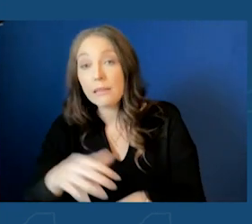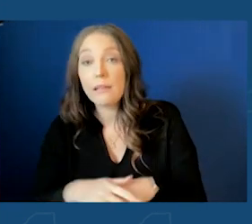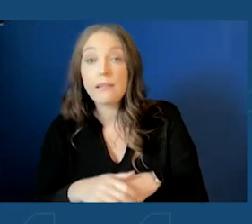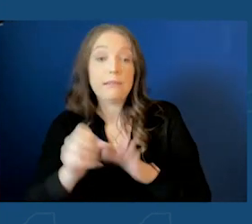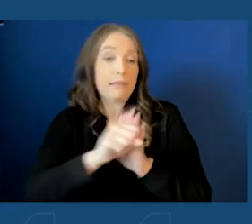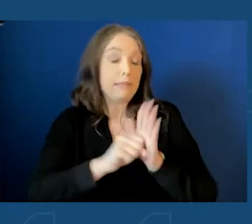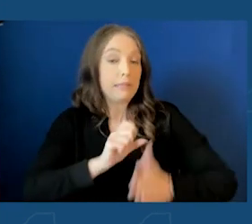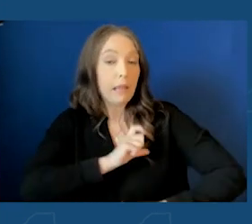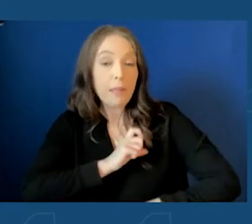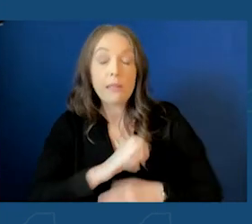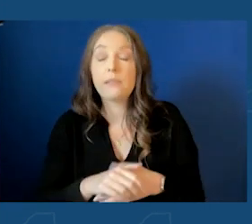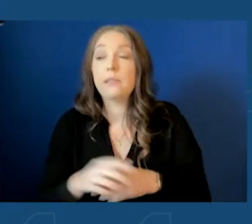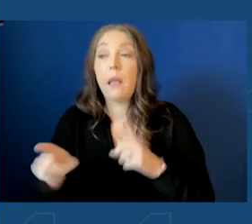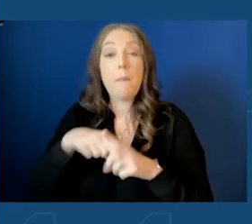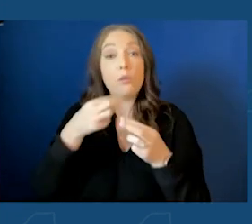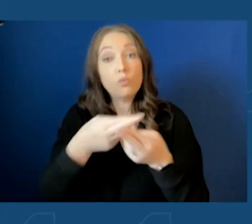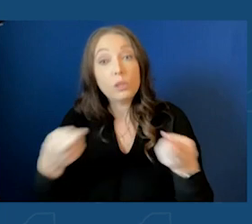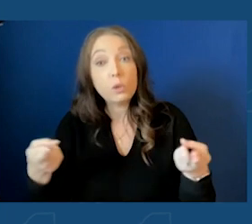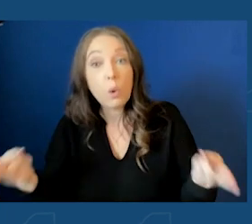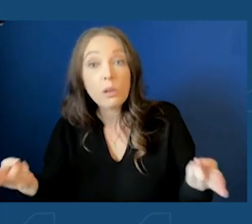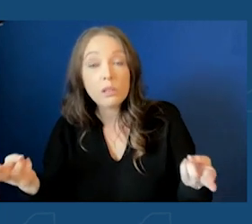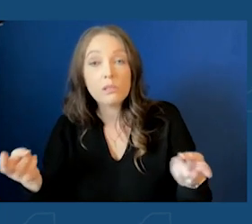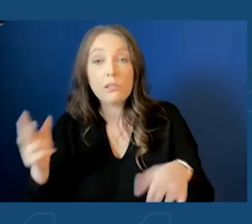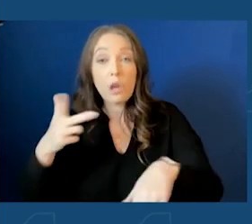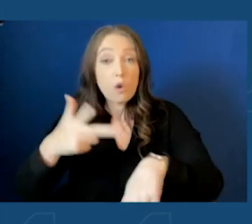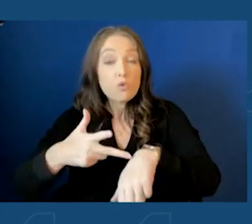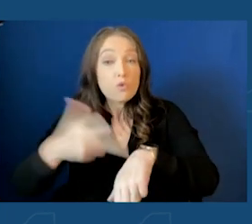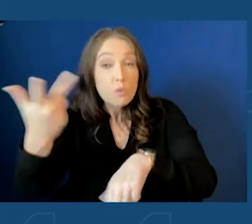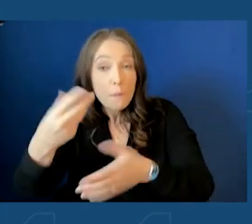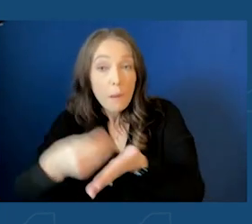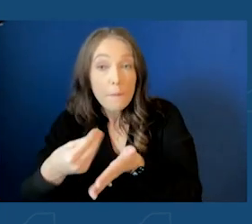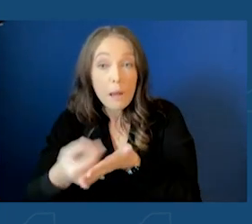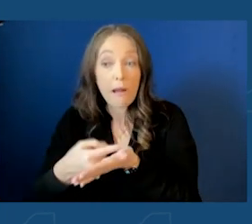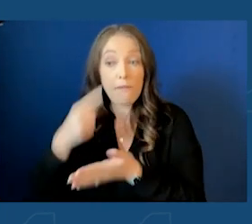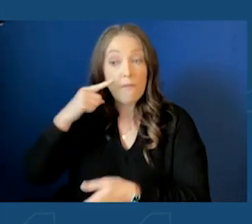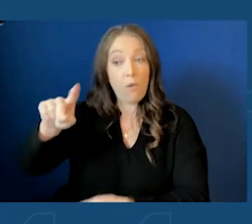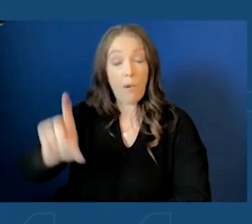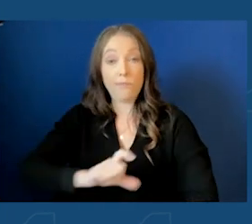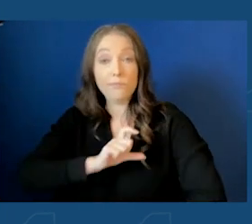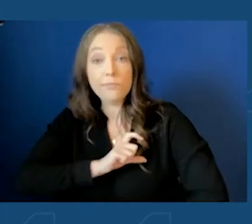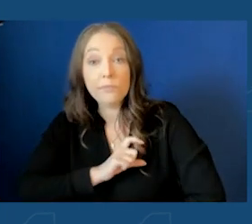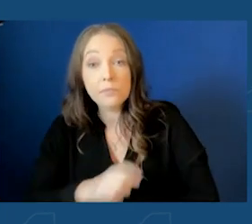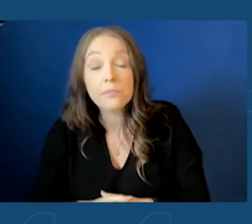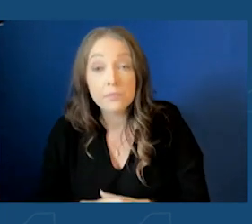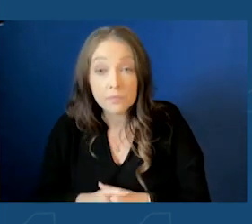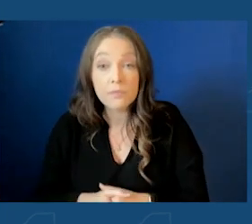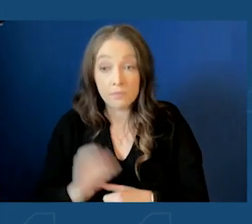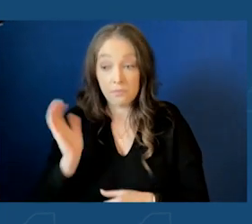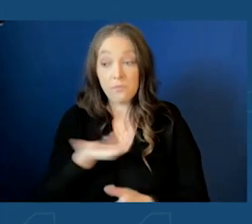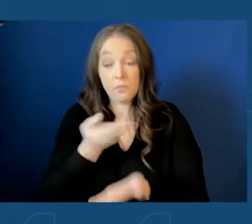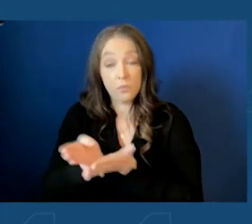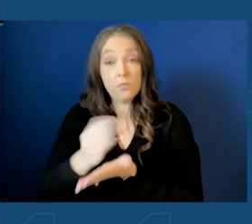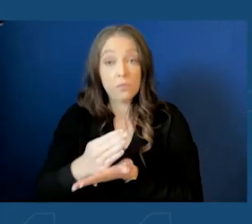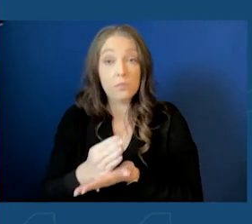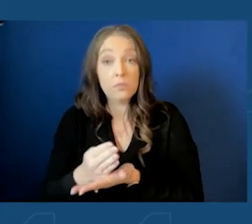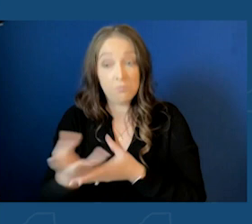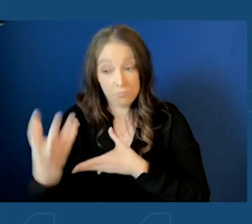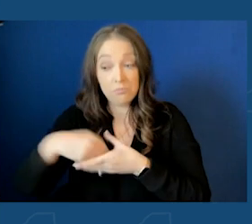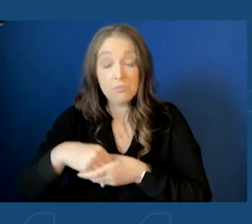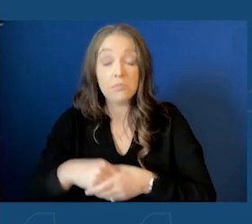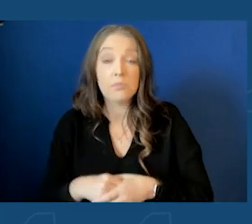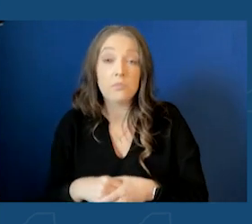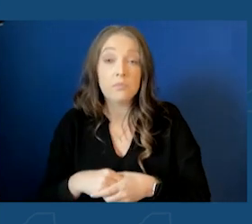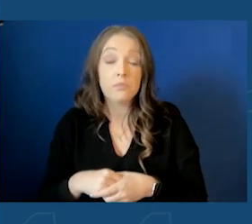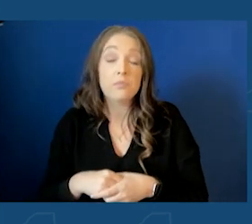also resources. Tripling the amount of money for law enforcement is what we did in our budget. That's on the line out there. But